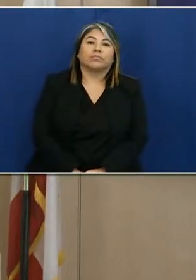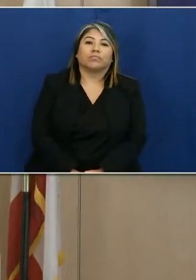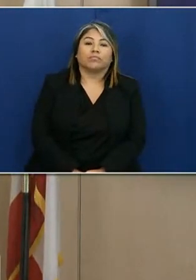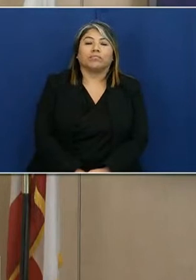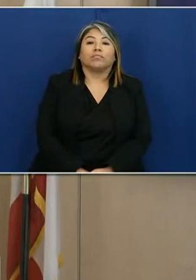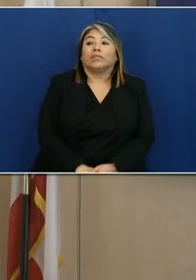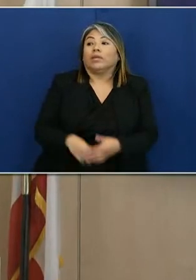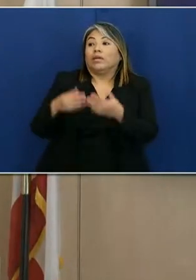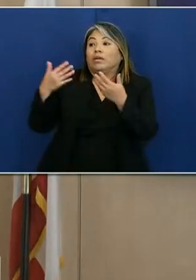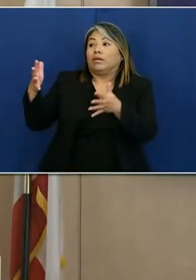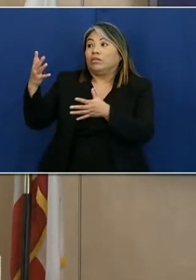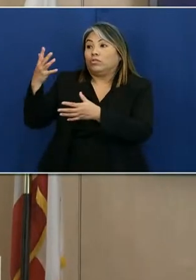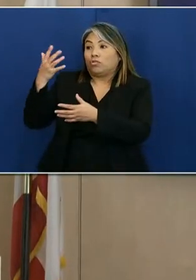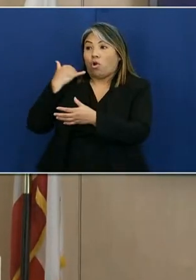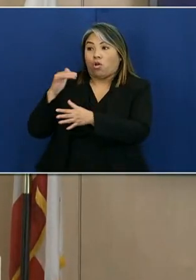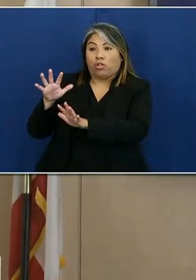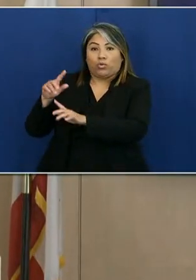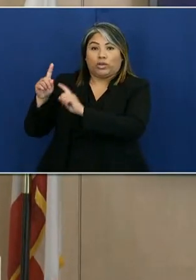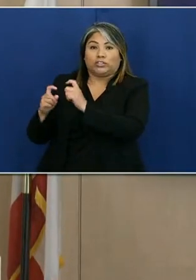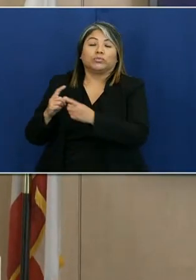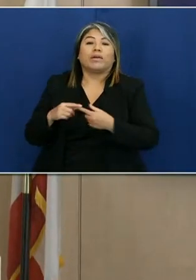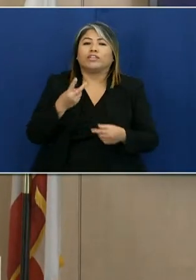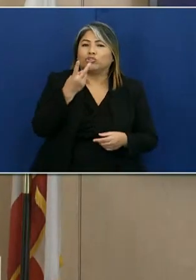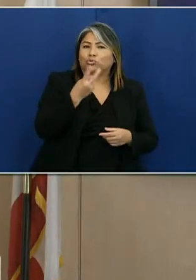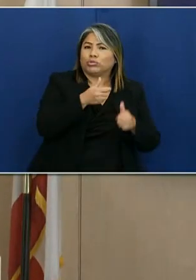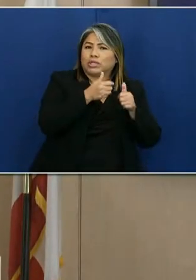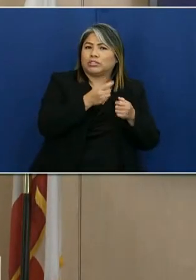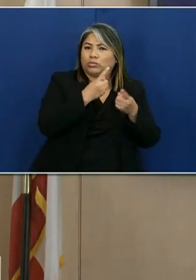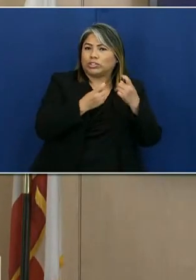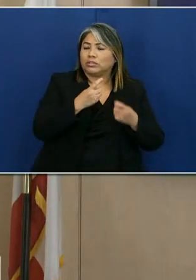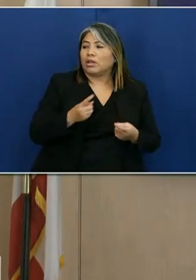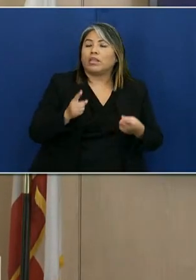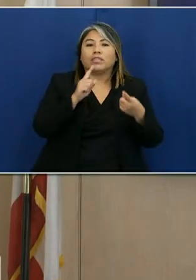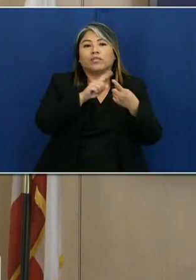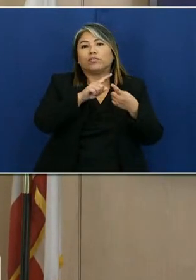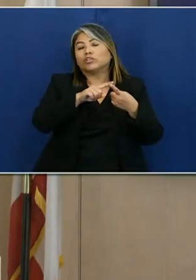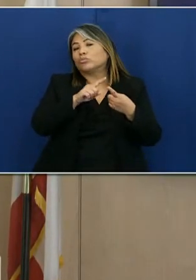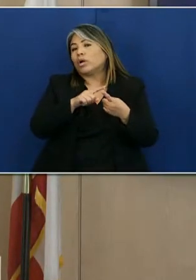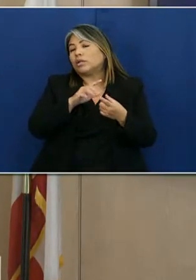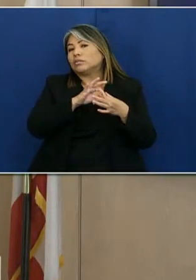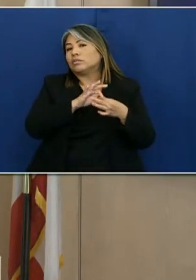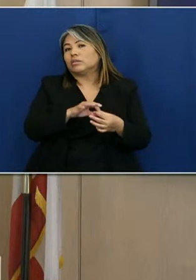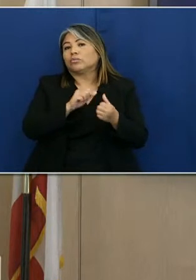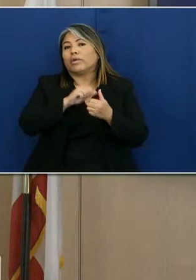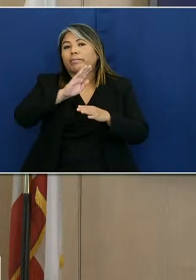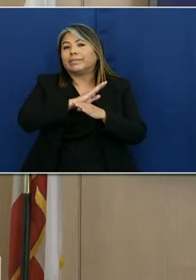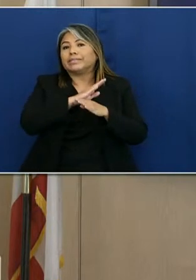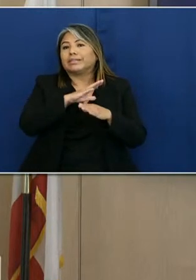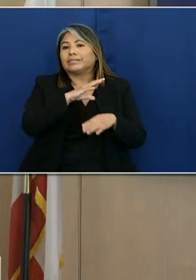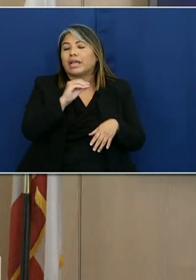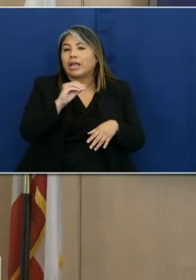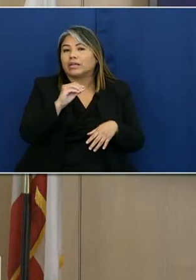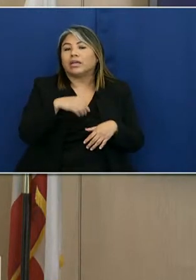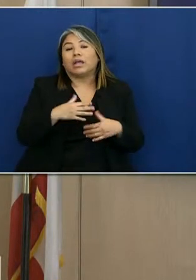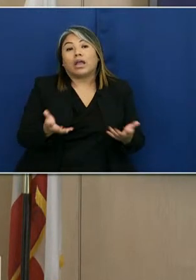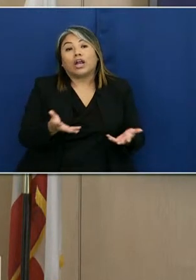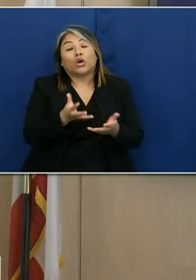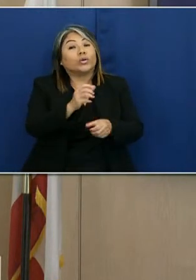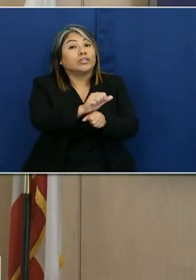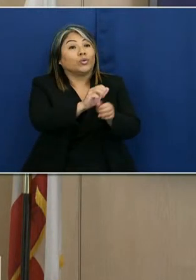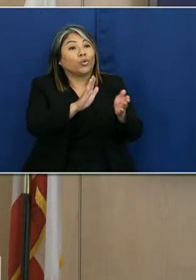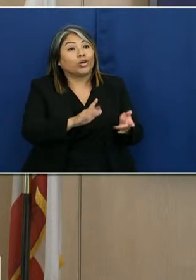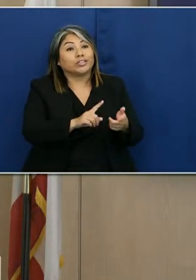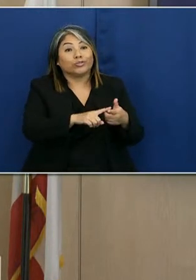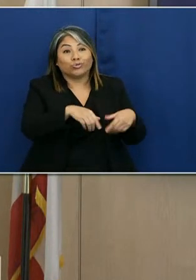That completes the call-in questions. We have 2 texted questions. This first one is dealing with businesses encouraging their employees to